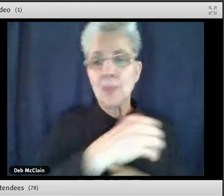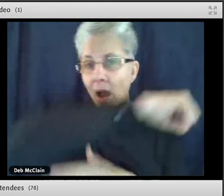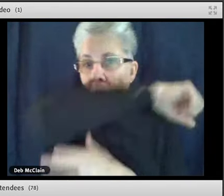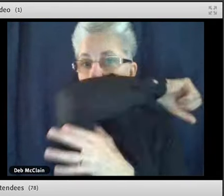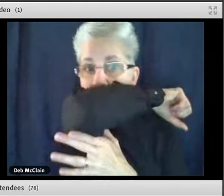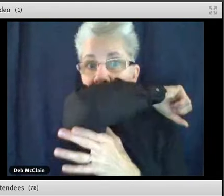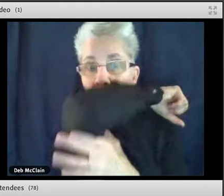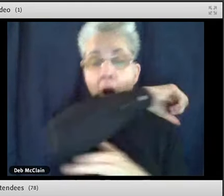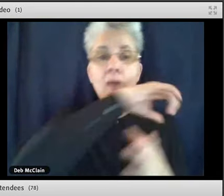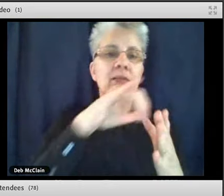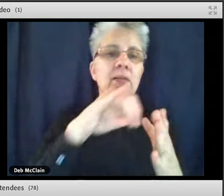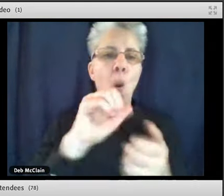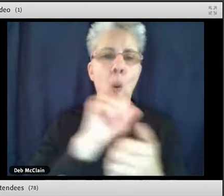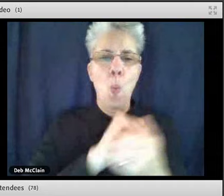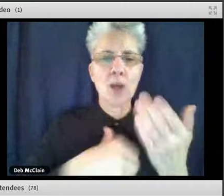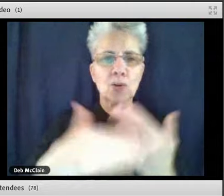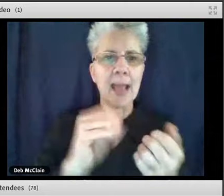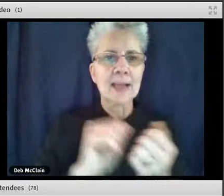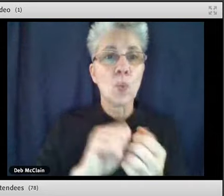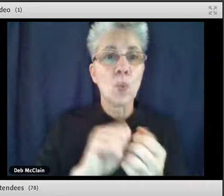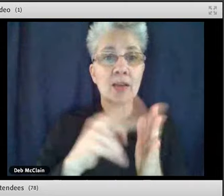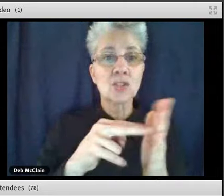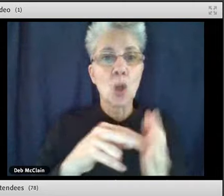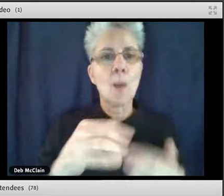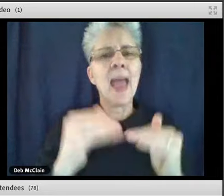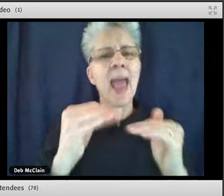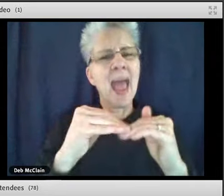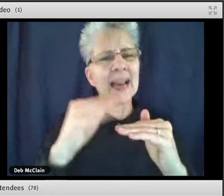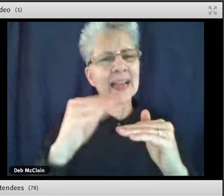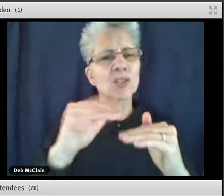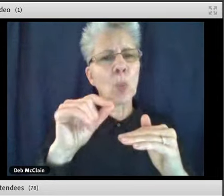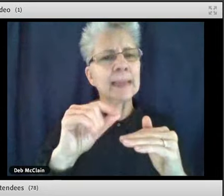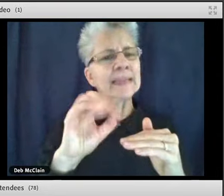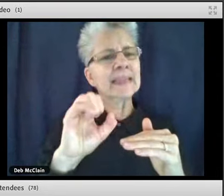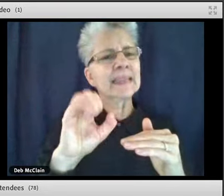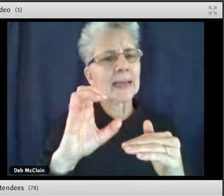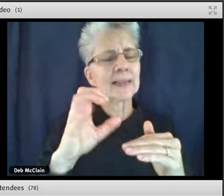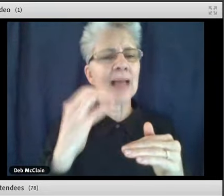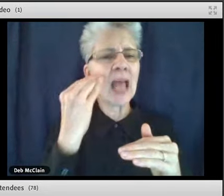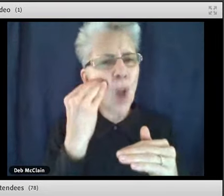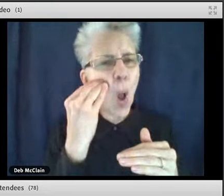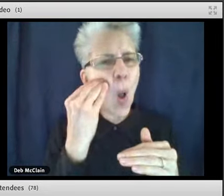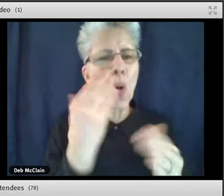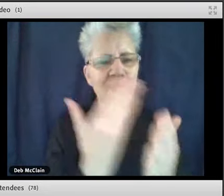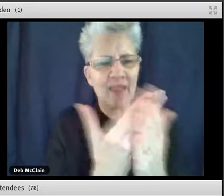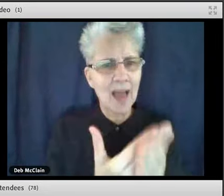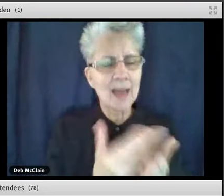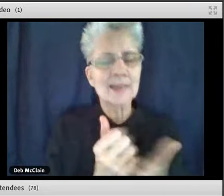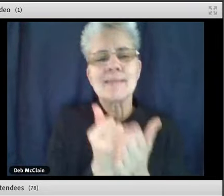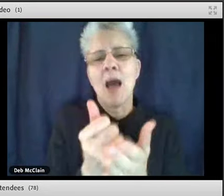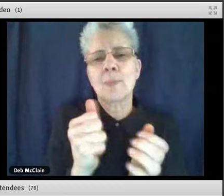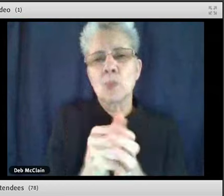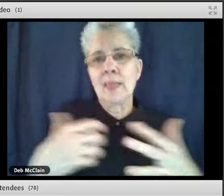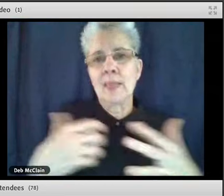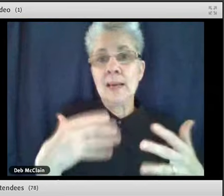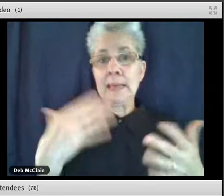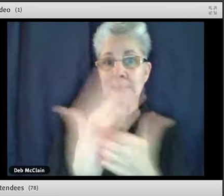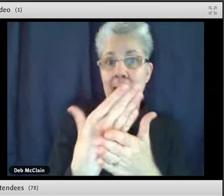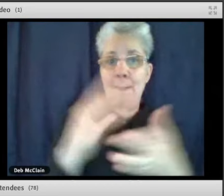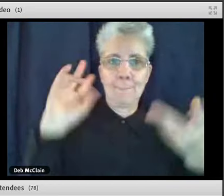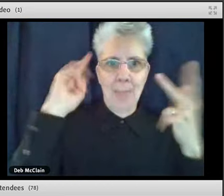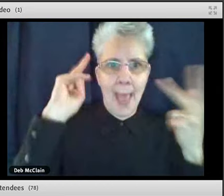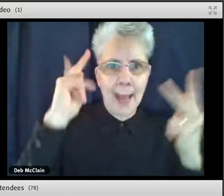wash your hands with soap for at least 20 seconds, and then know the symptoms. Knowing the facts can help with panic. It can help flatten the